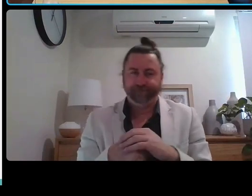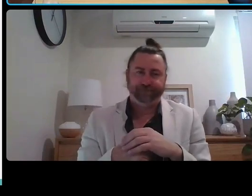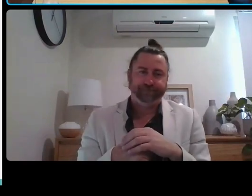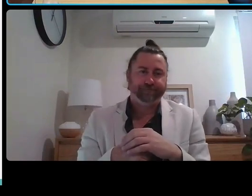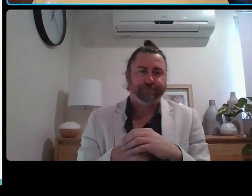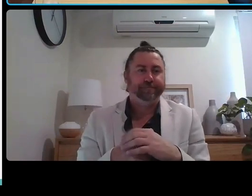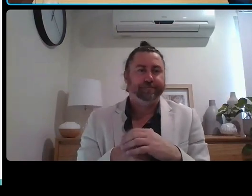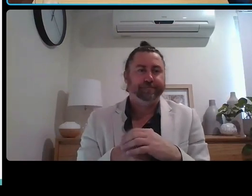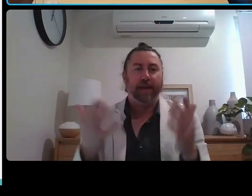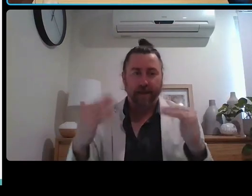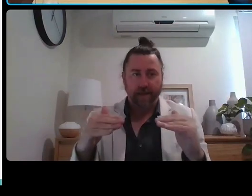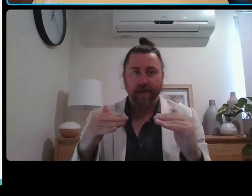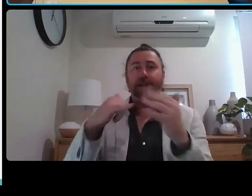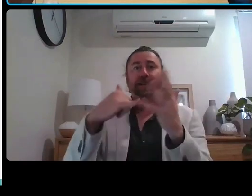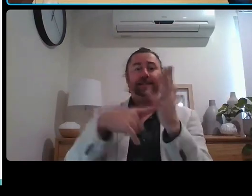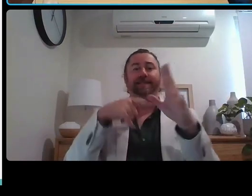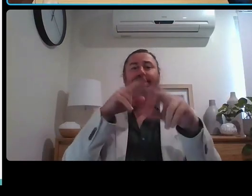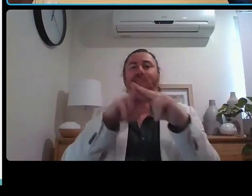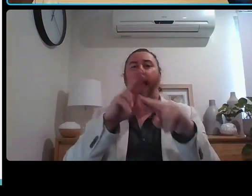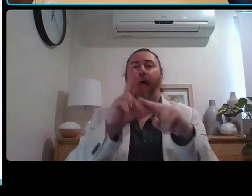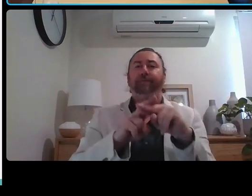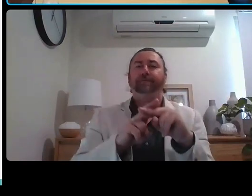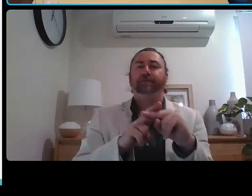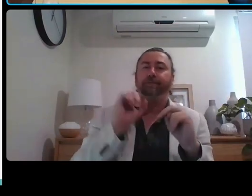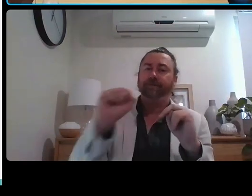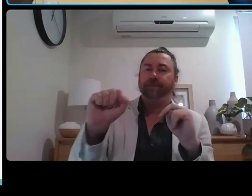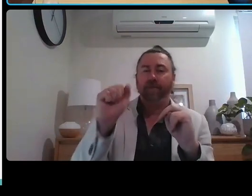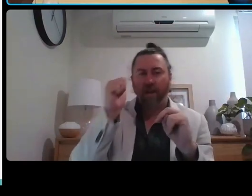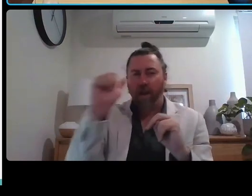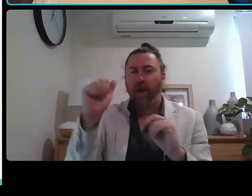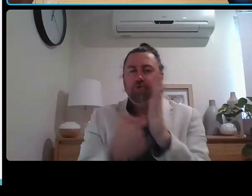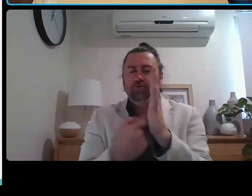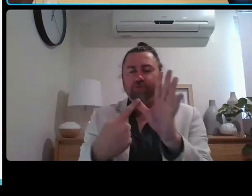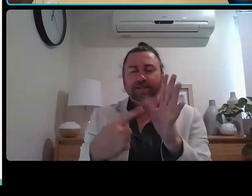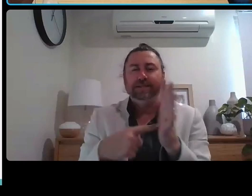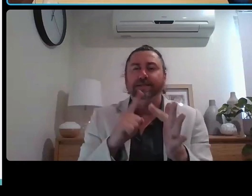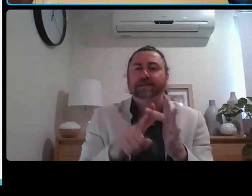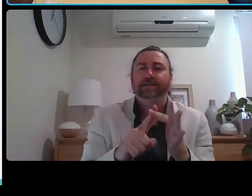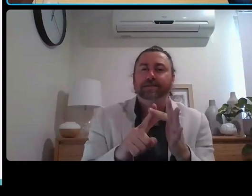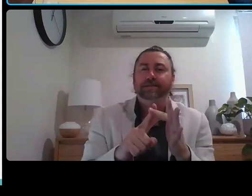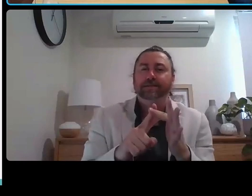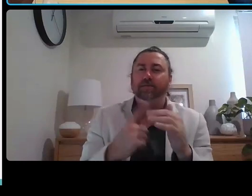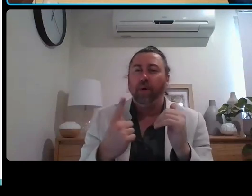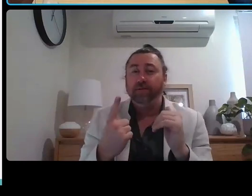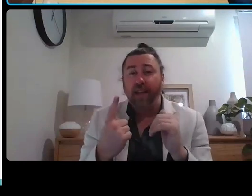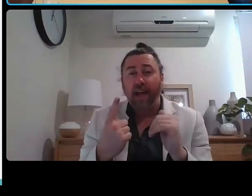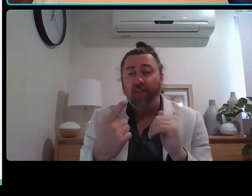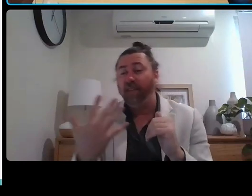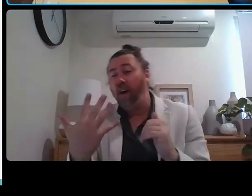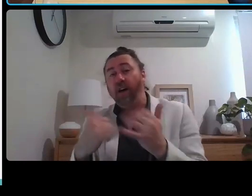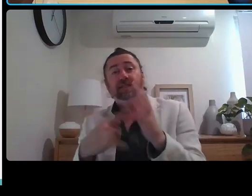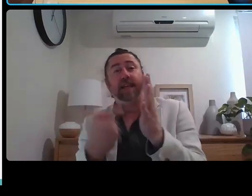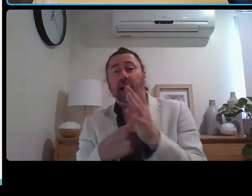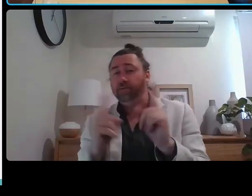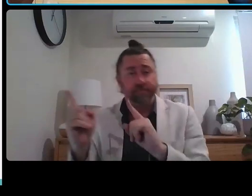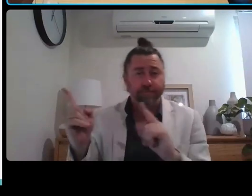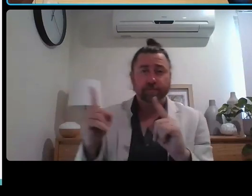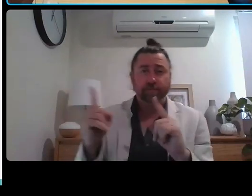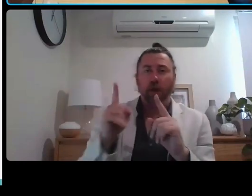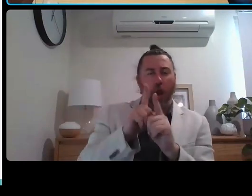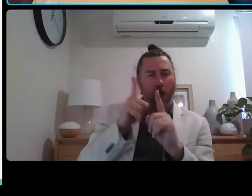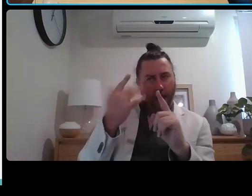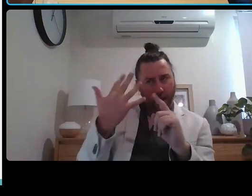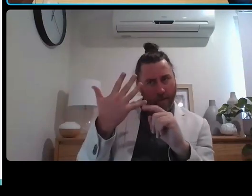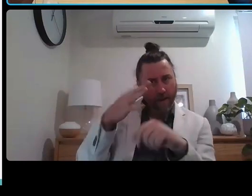shows the staffing rating information, includes the case mix adjusted target minutes and the performance